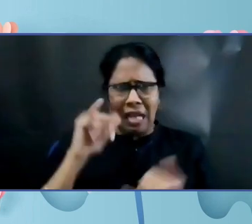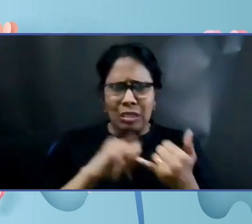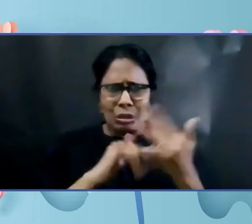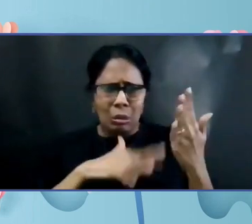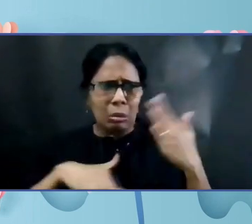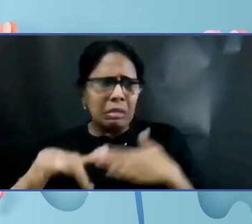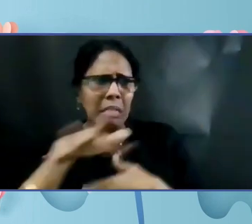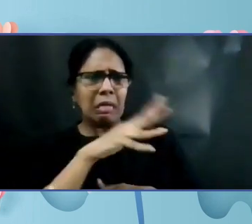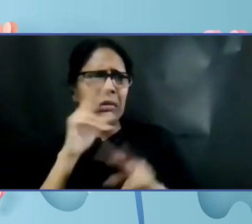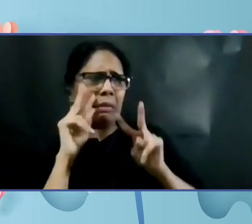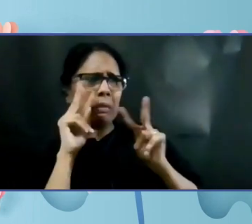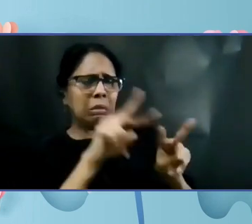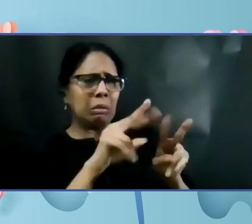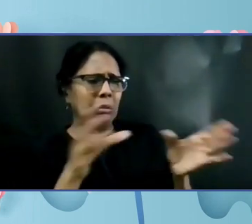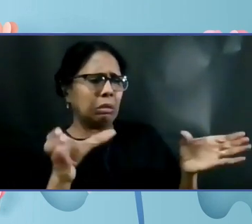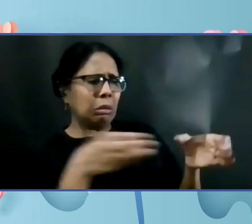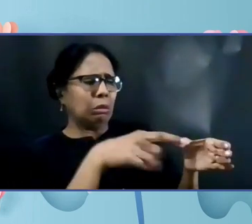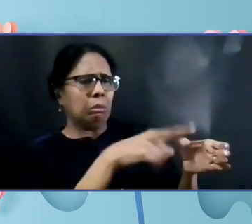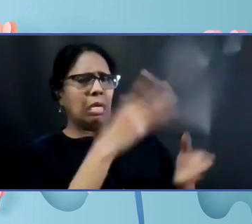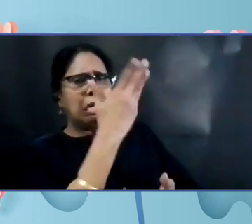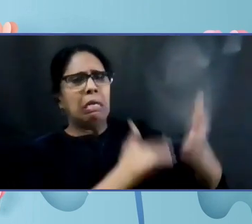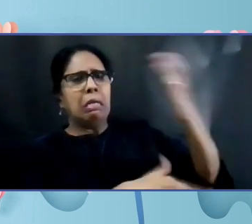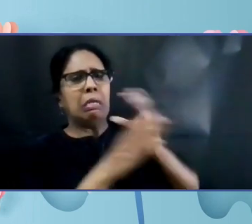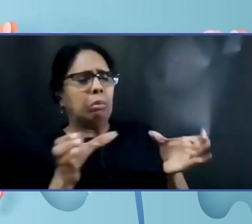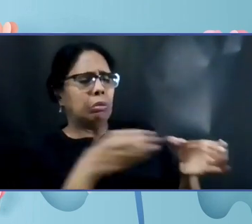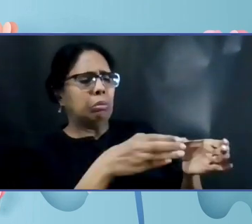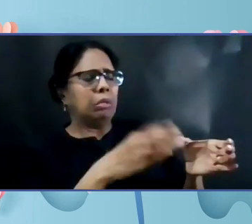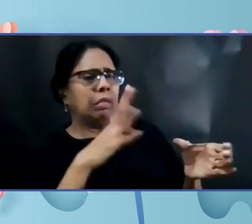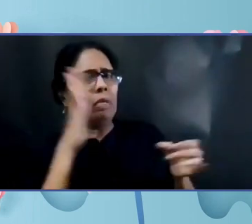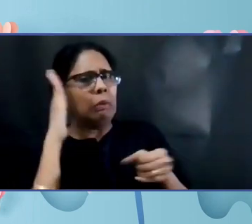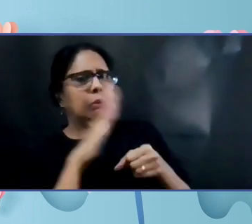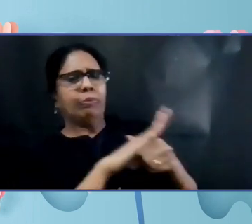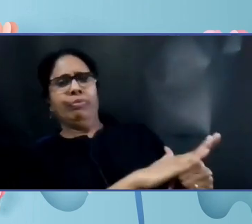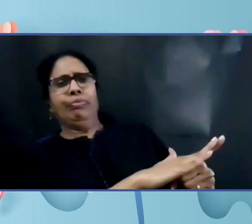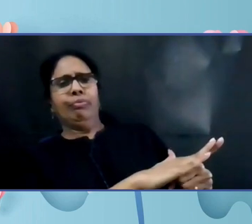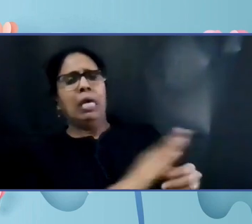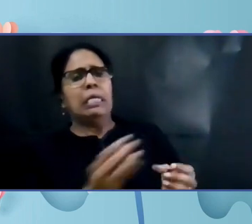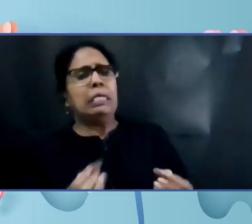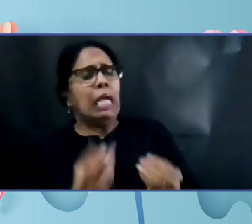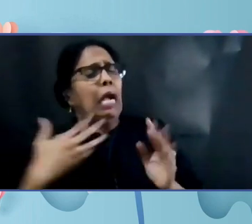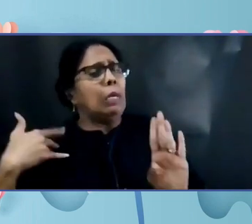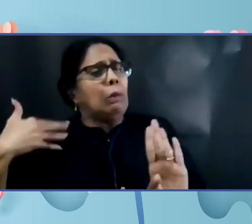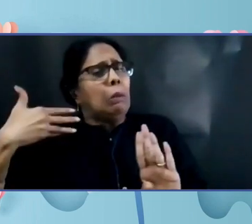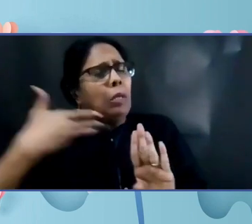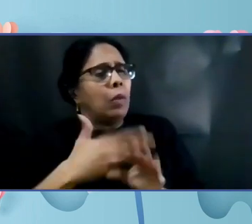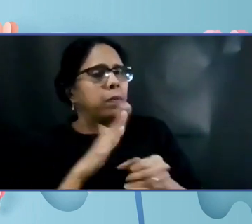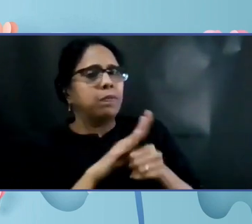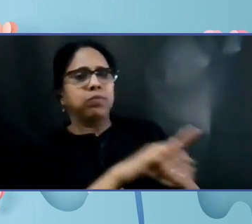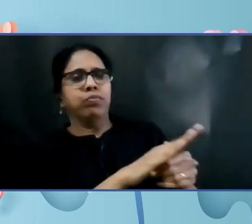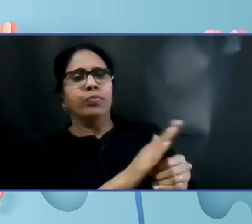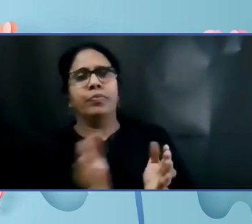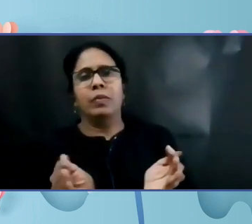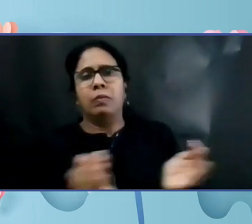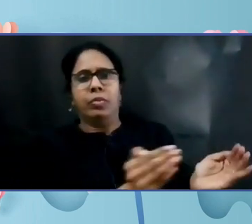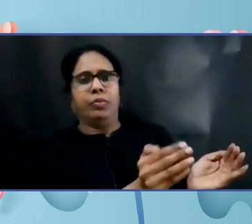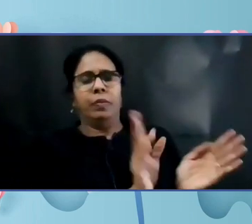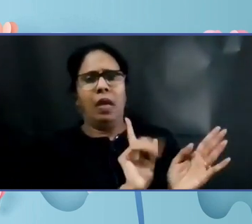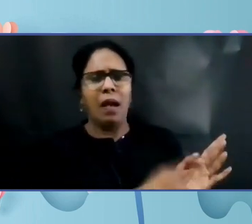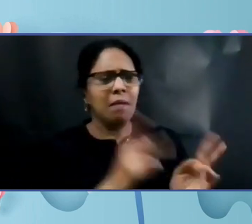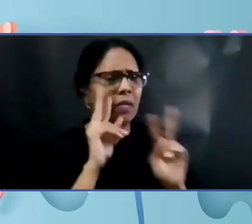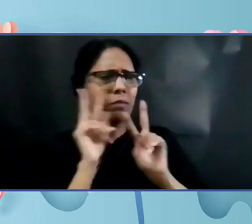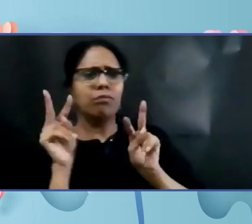has marginalized people like us from the very beginning, because it's always seen us as